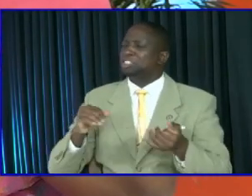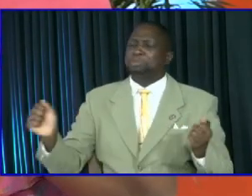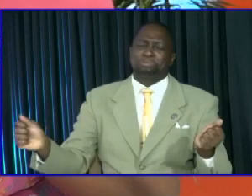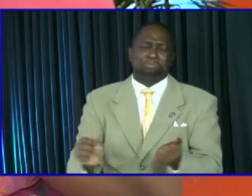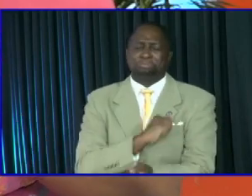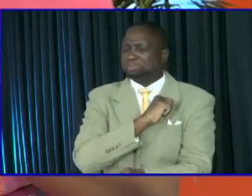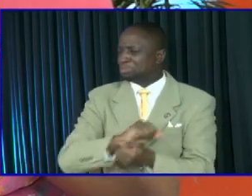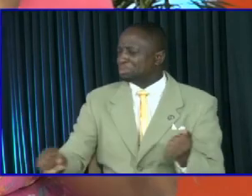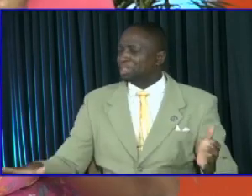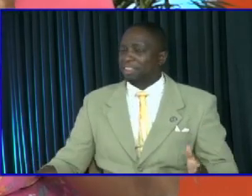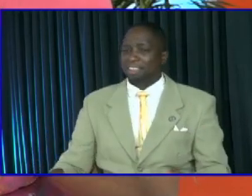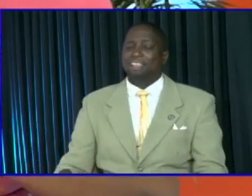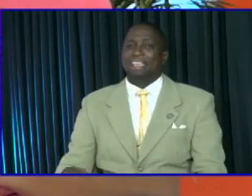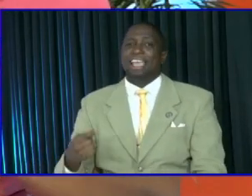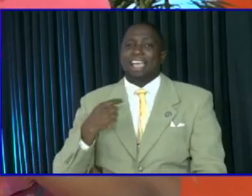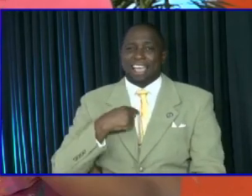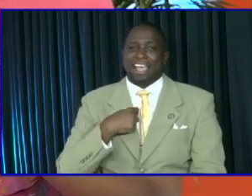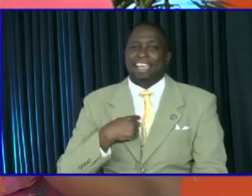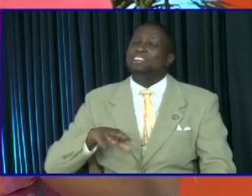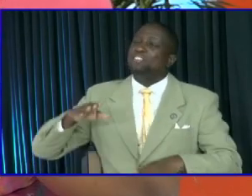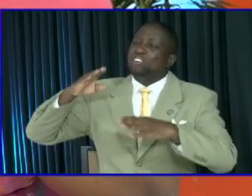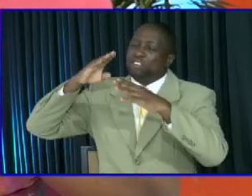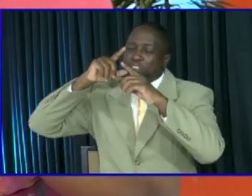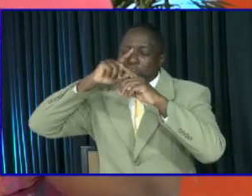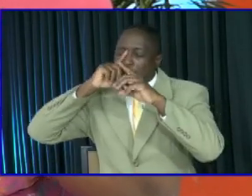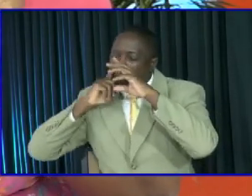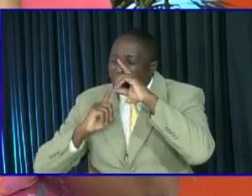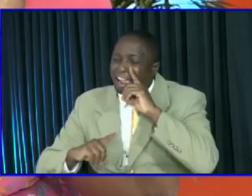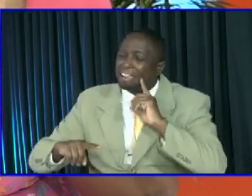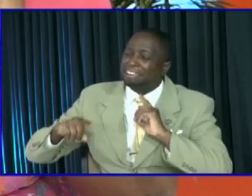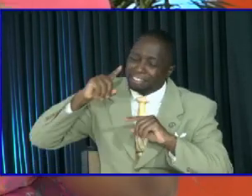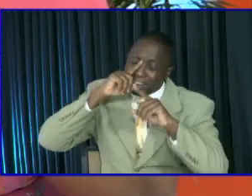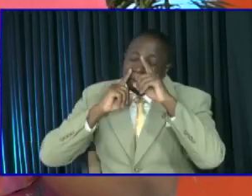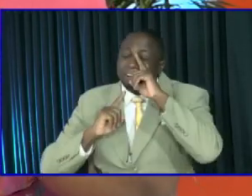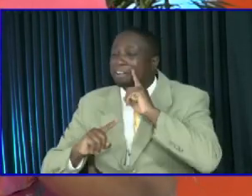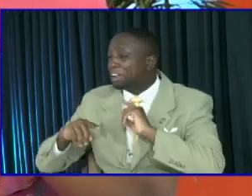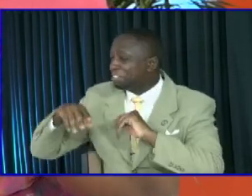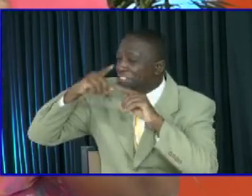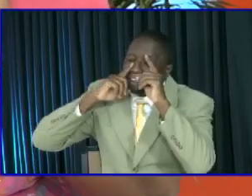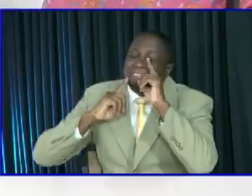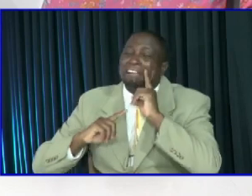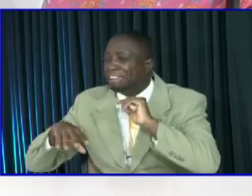remember I hollered, I never cry, me bawl.